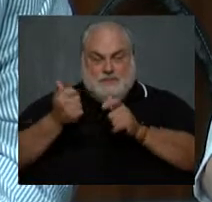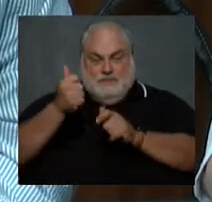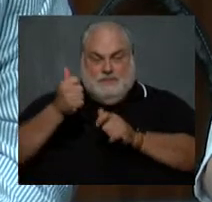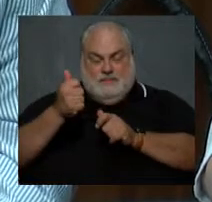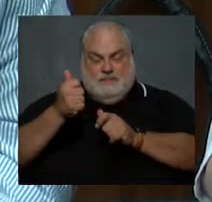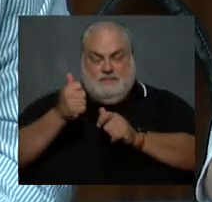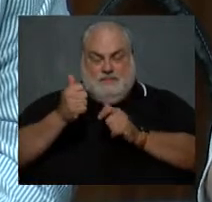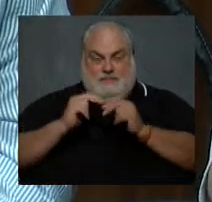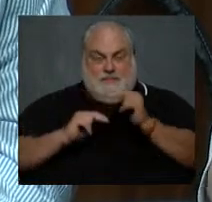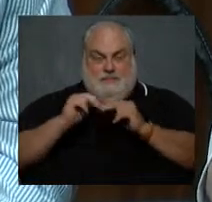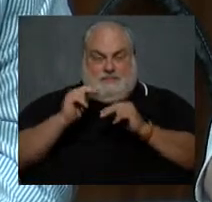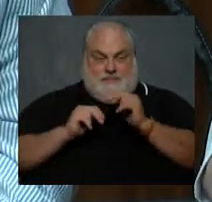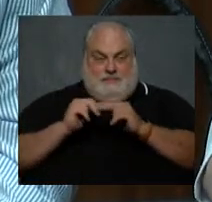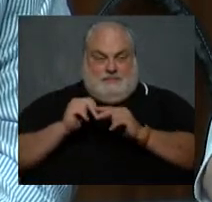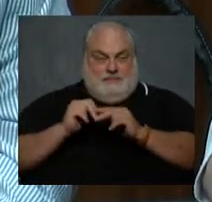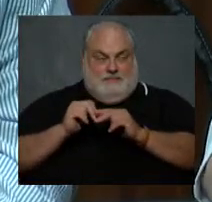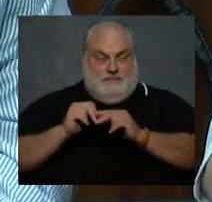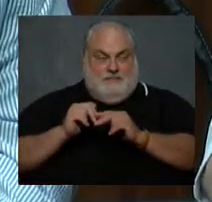buildings will